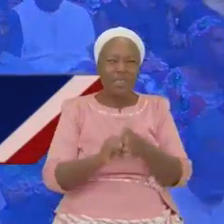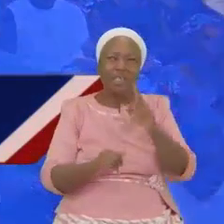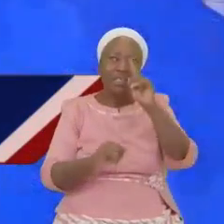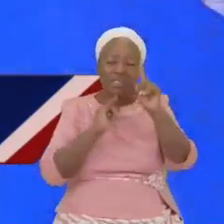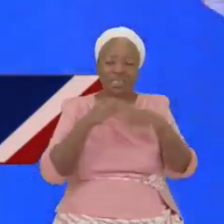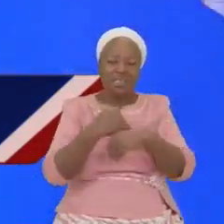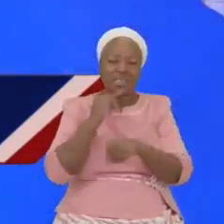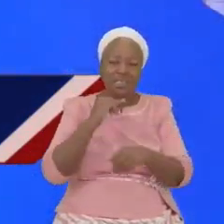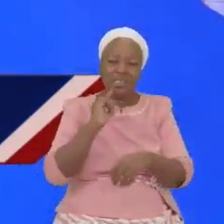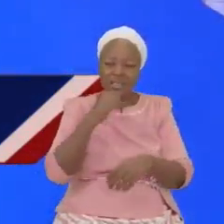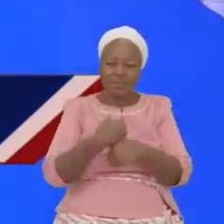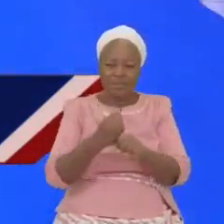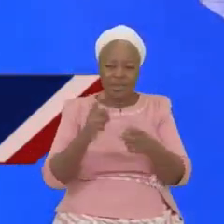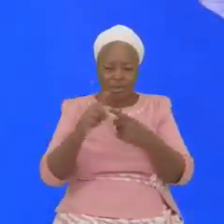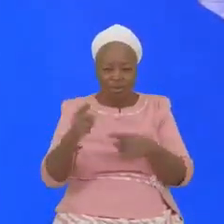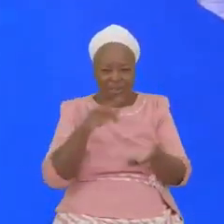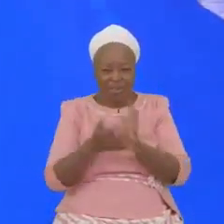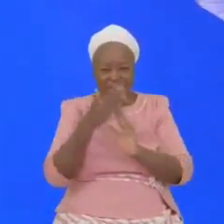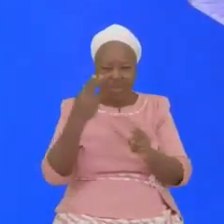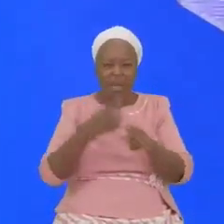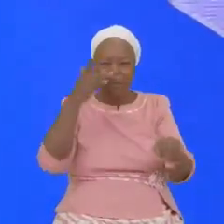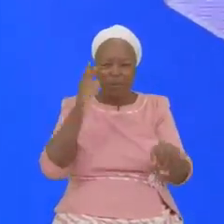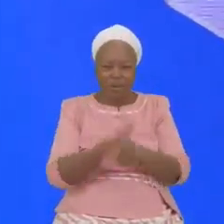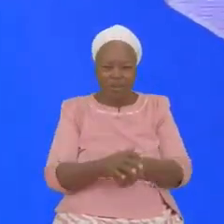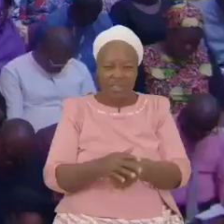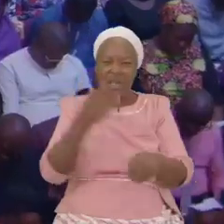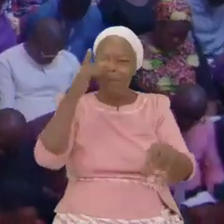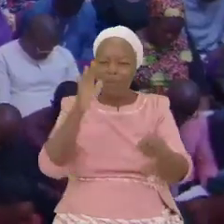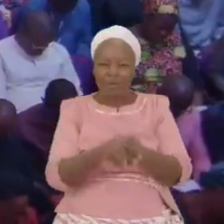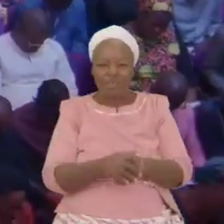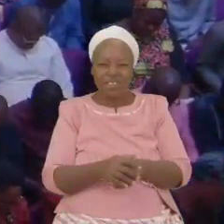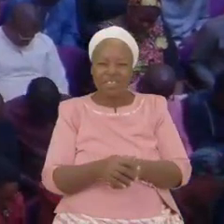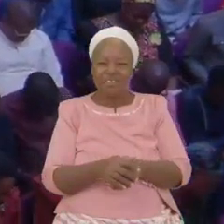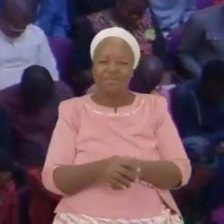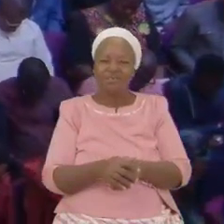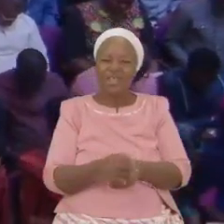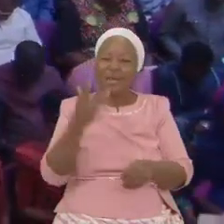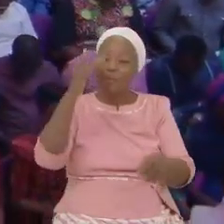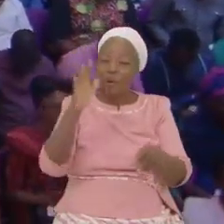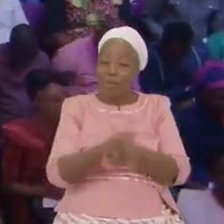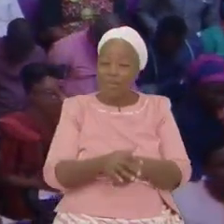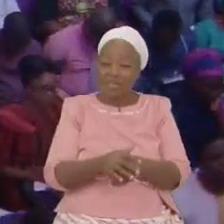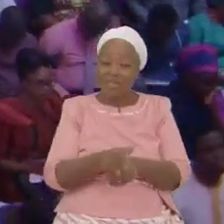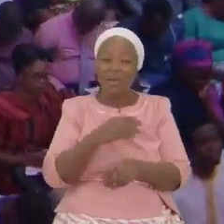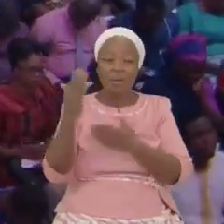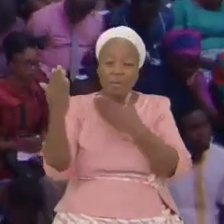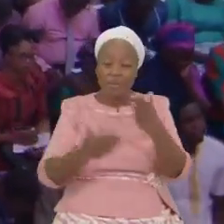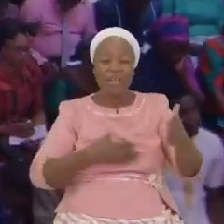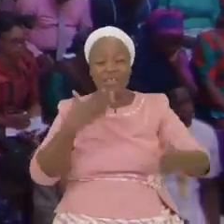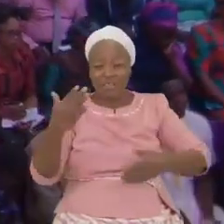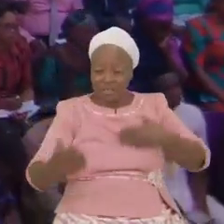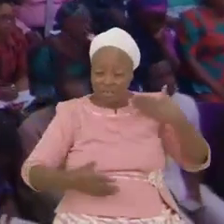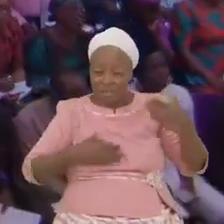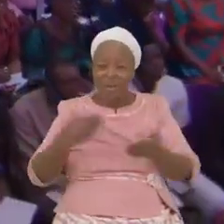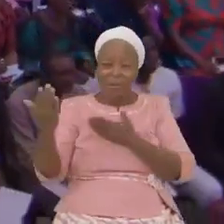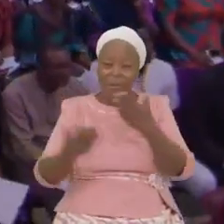Amen. Amen. Promises. Promises. Amen. They bring joy. They bring answers